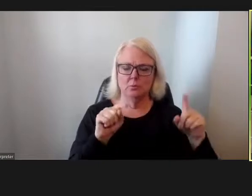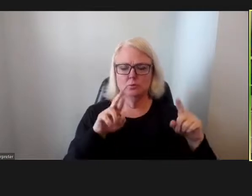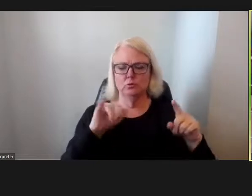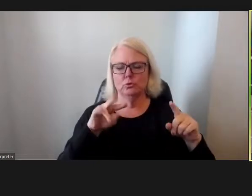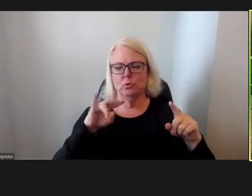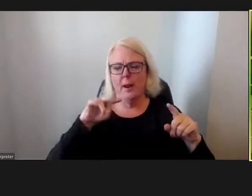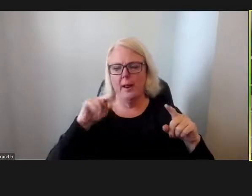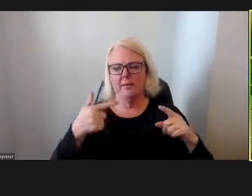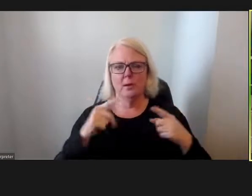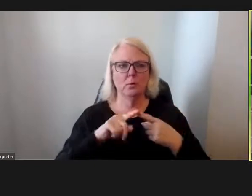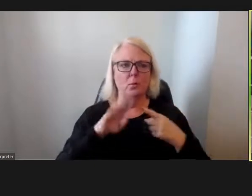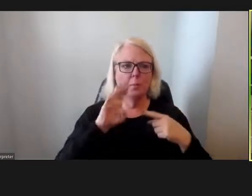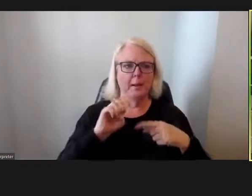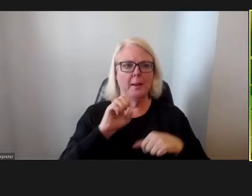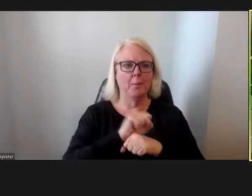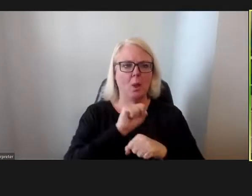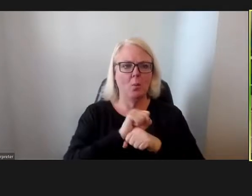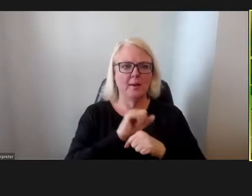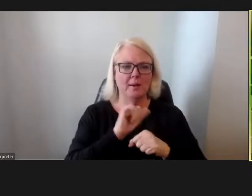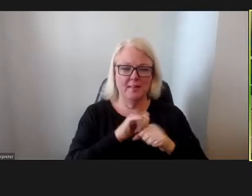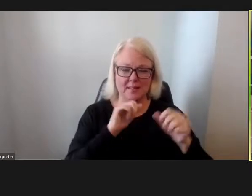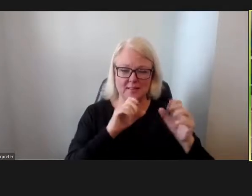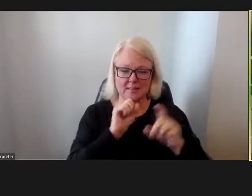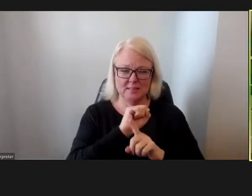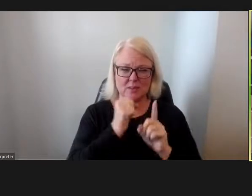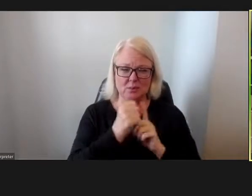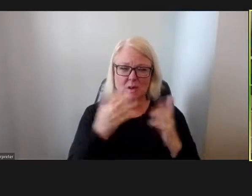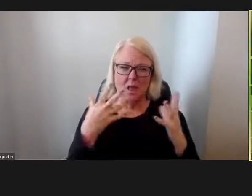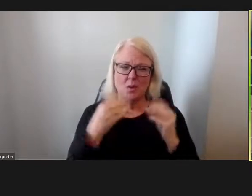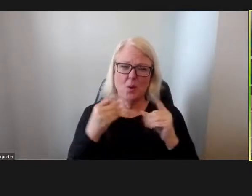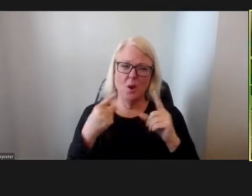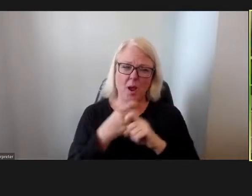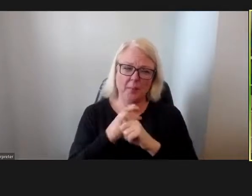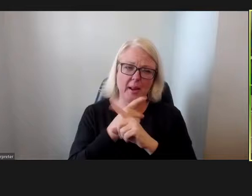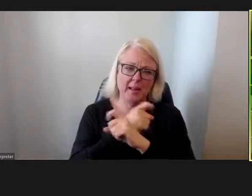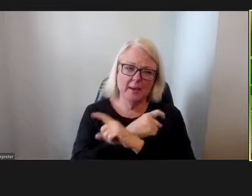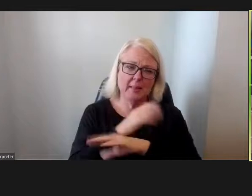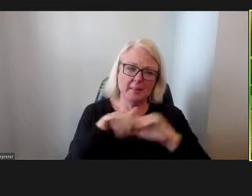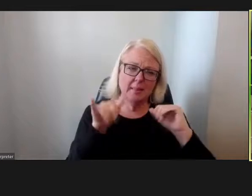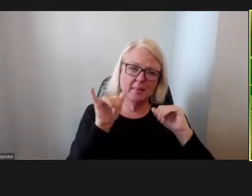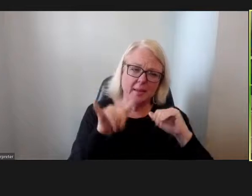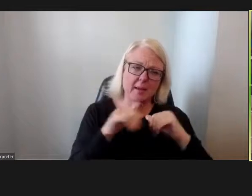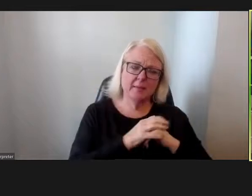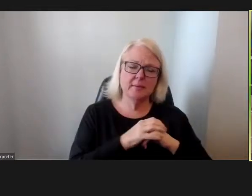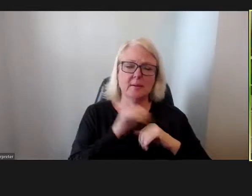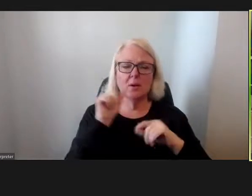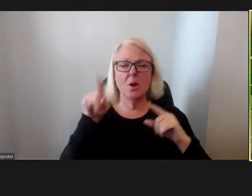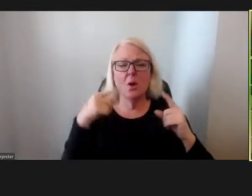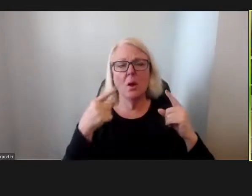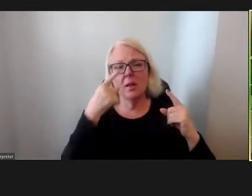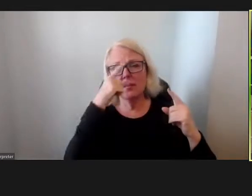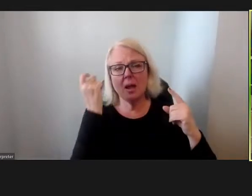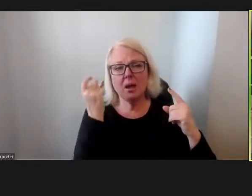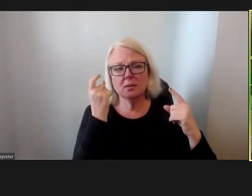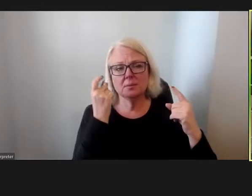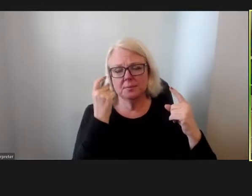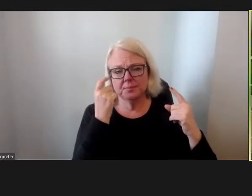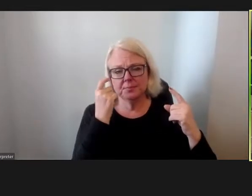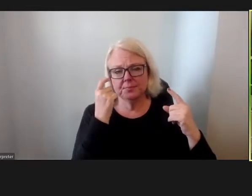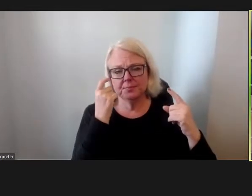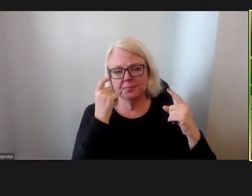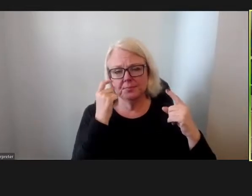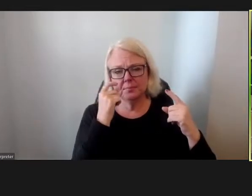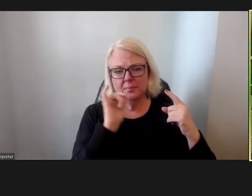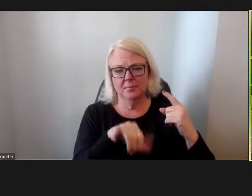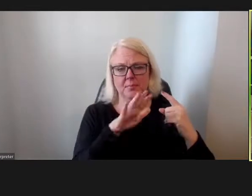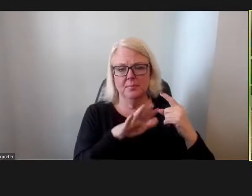employed. The situation is actually a lot more complicated than that, not only because one's